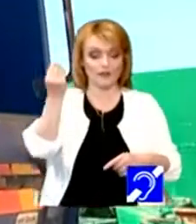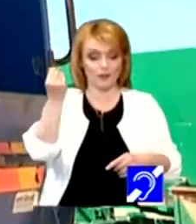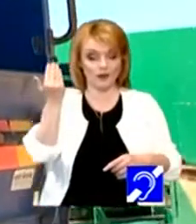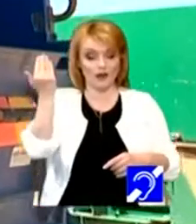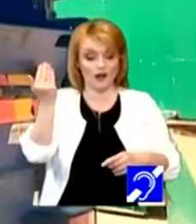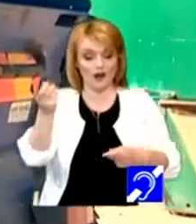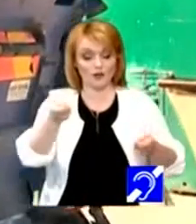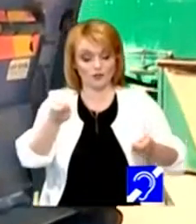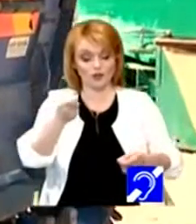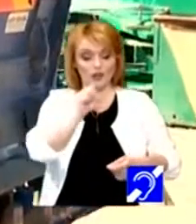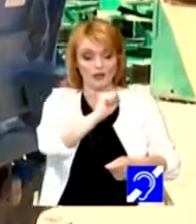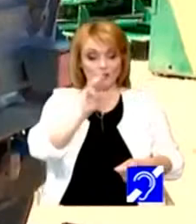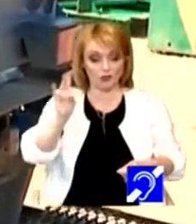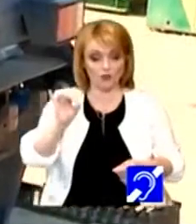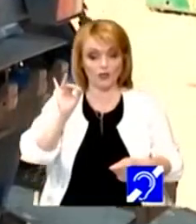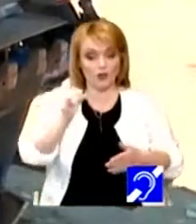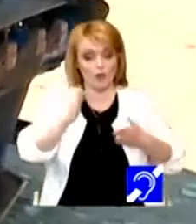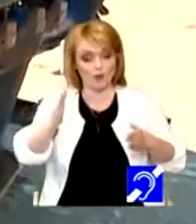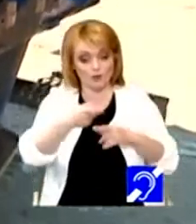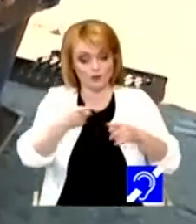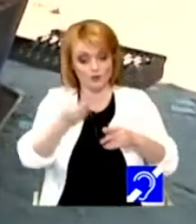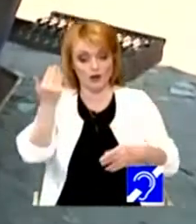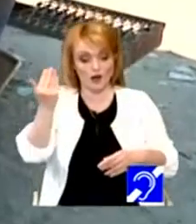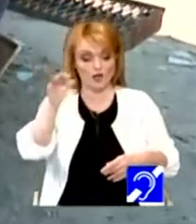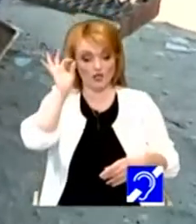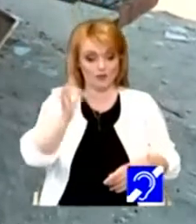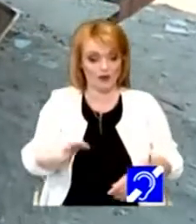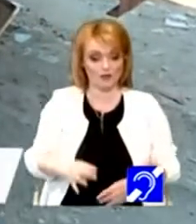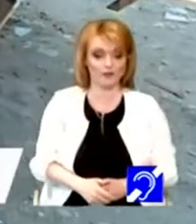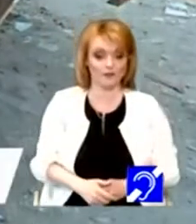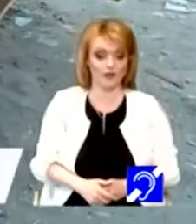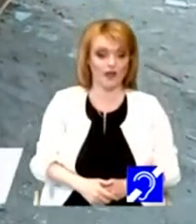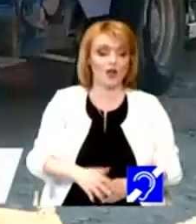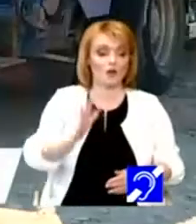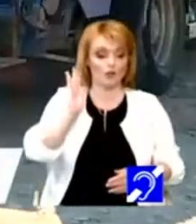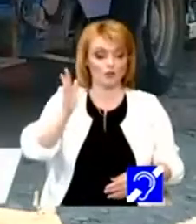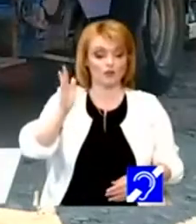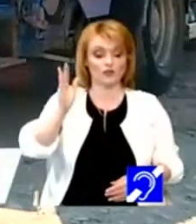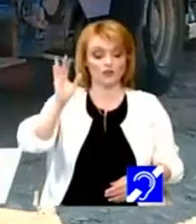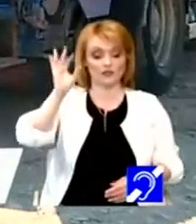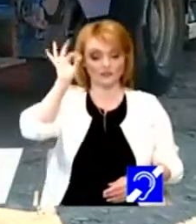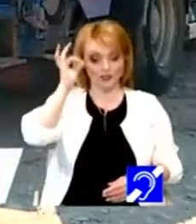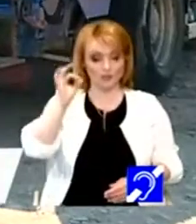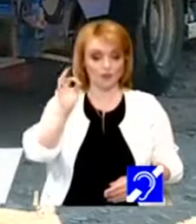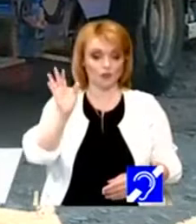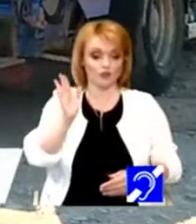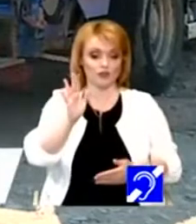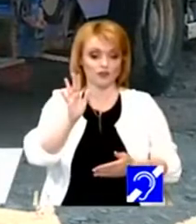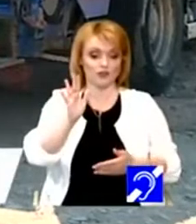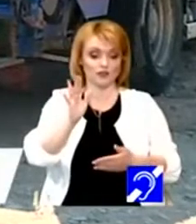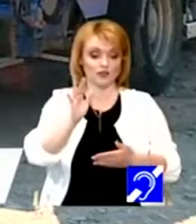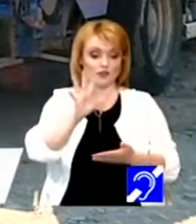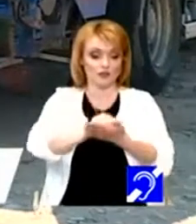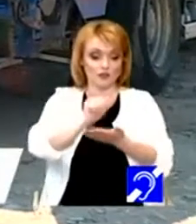buy cars like these, we will buy a sorting station and a compost station, a small one. These are the main